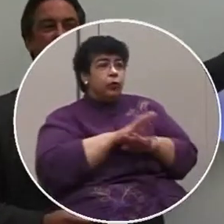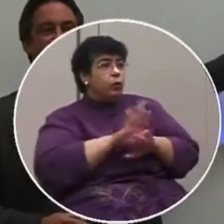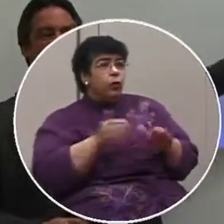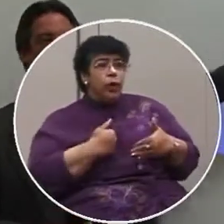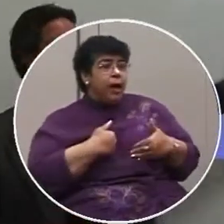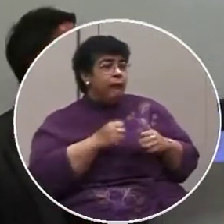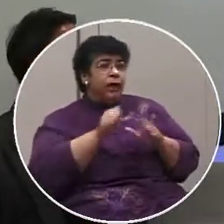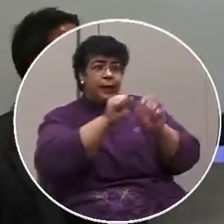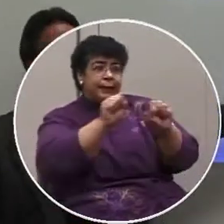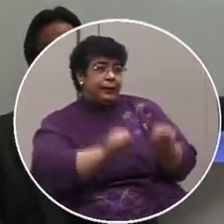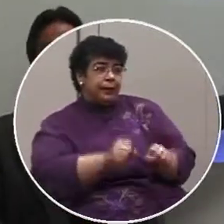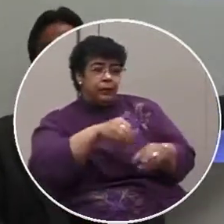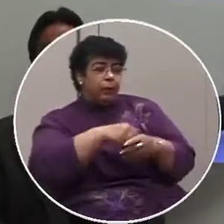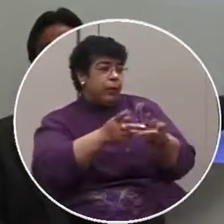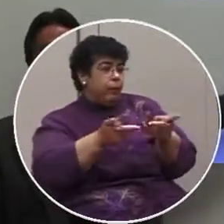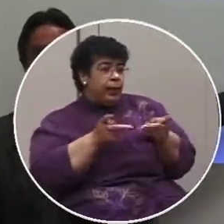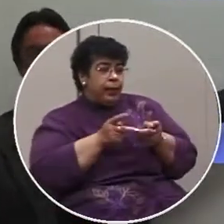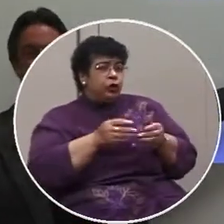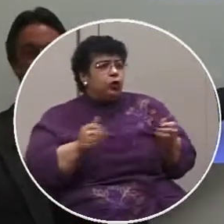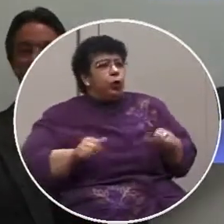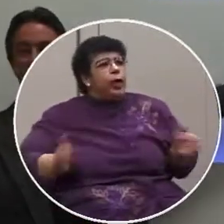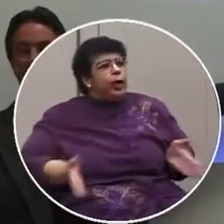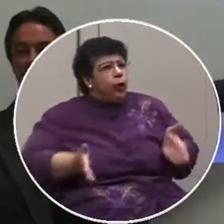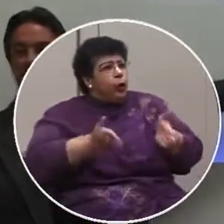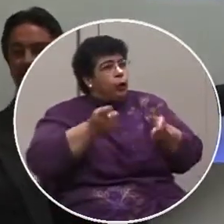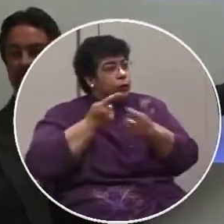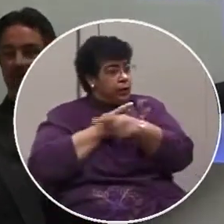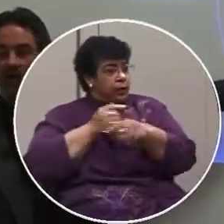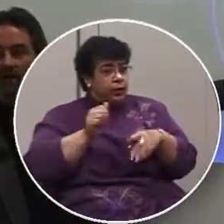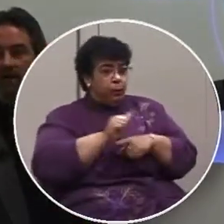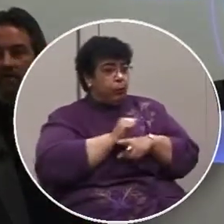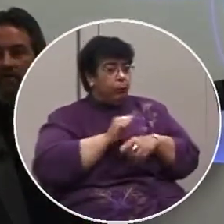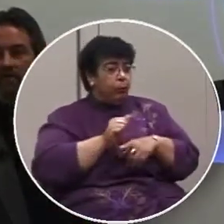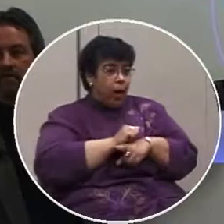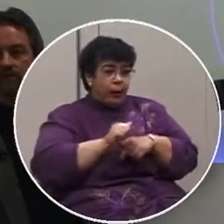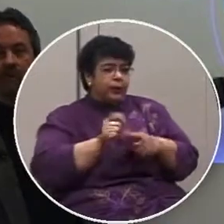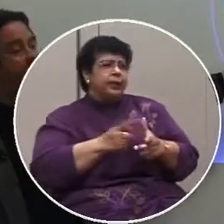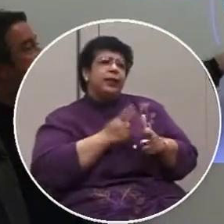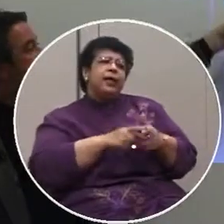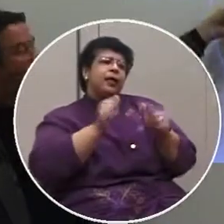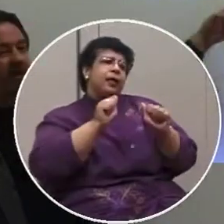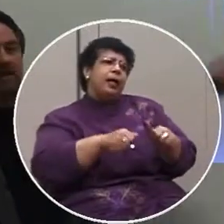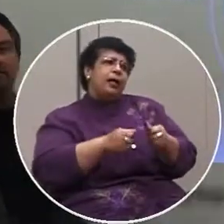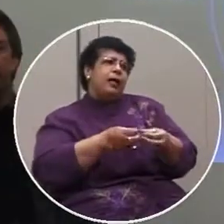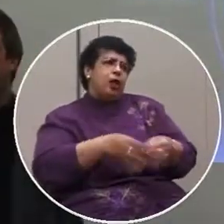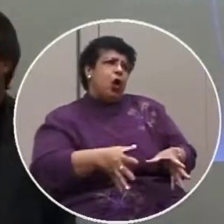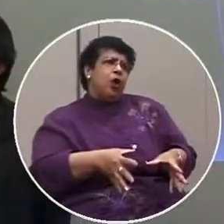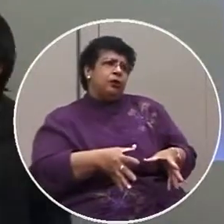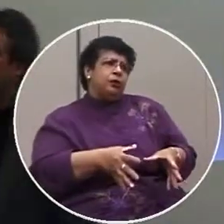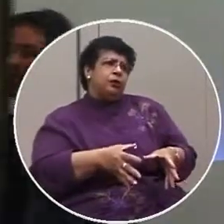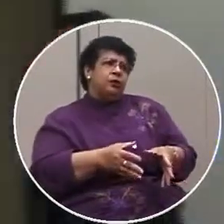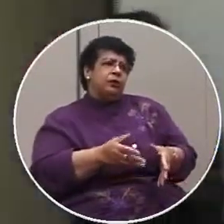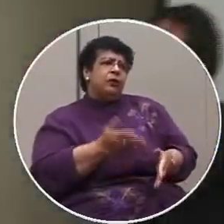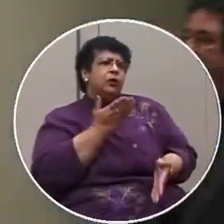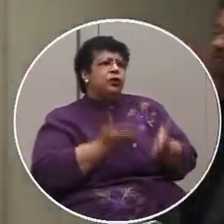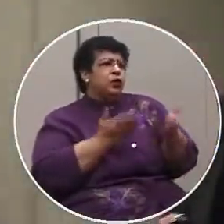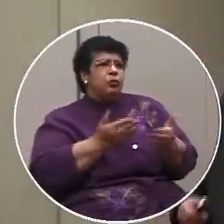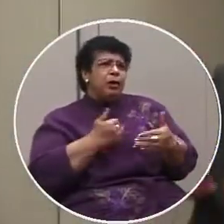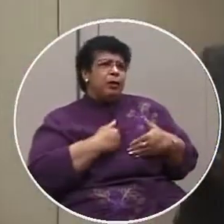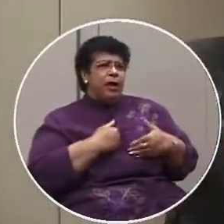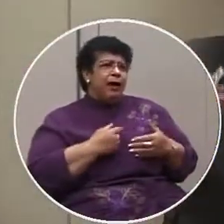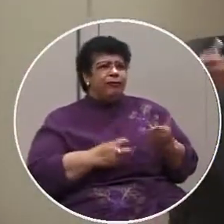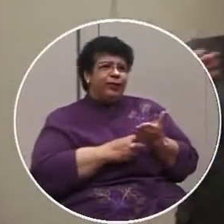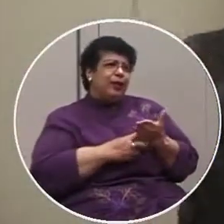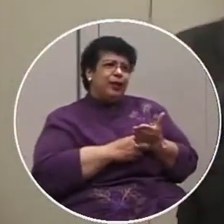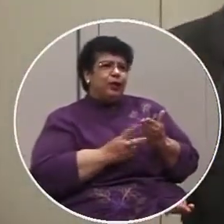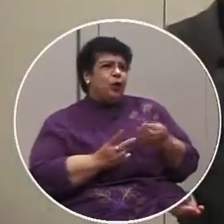system in place to encourage this practice can get lost. So we may have tickets or coupons in place.